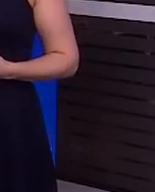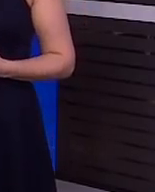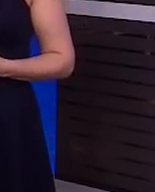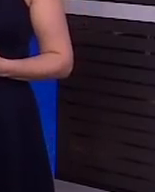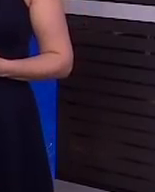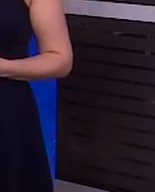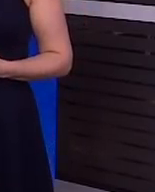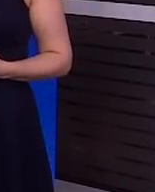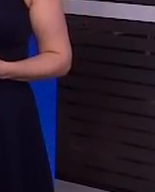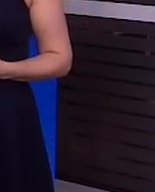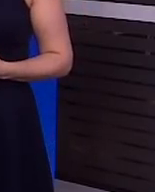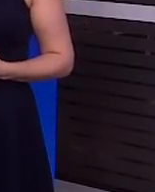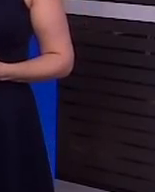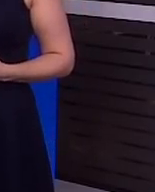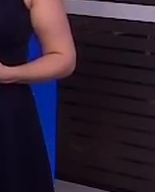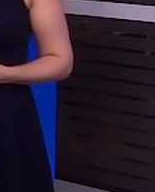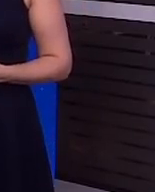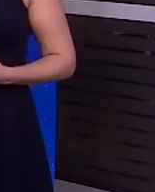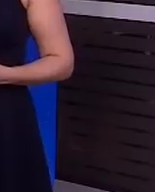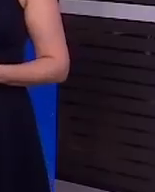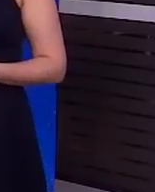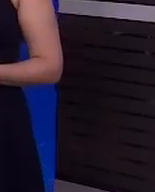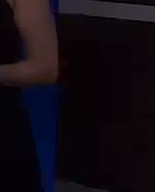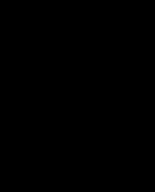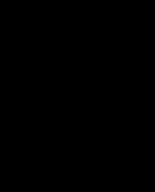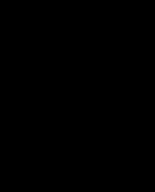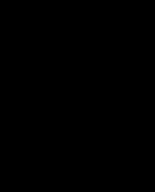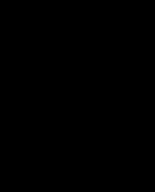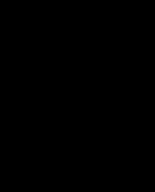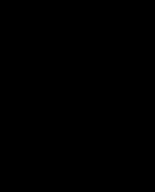talk about your weekend forecast coming up in just a bit.